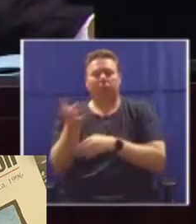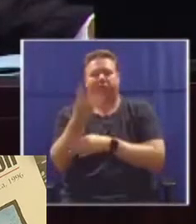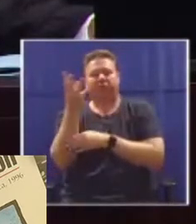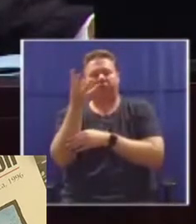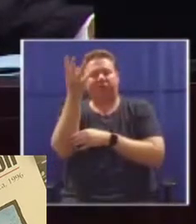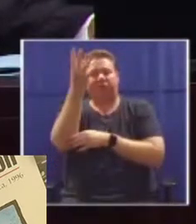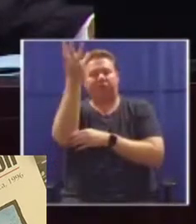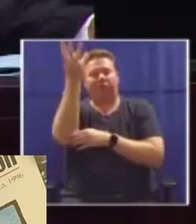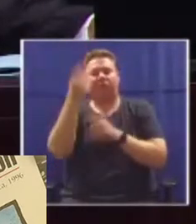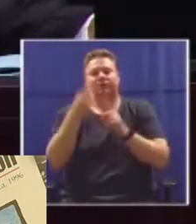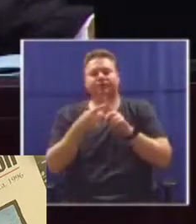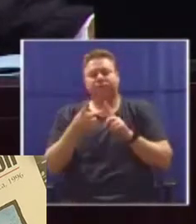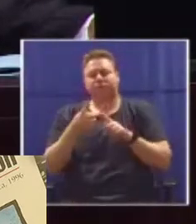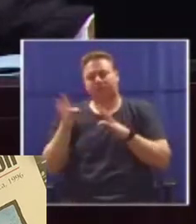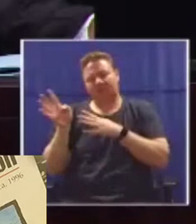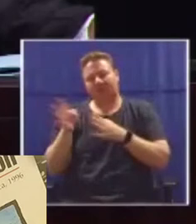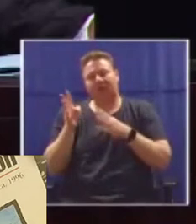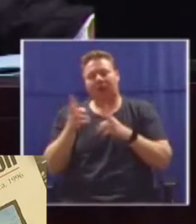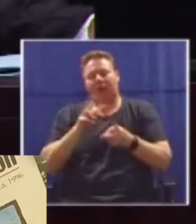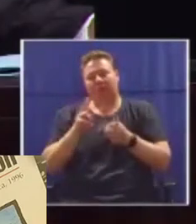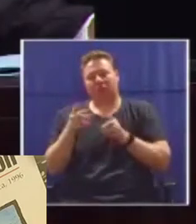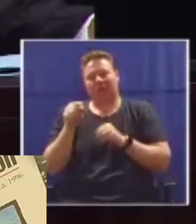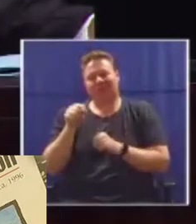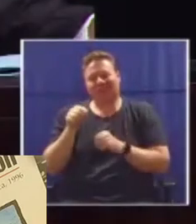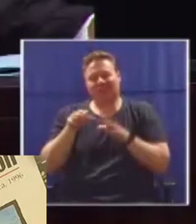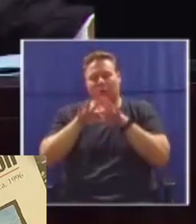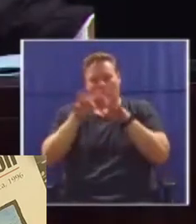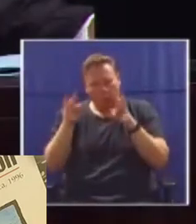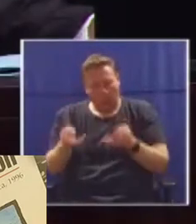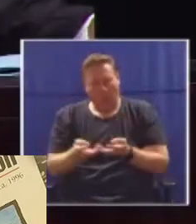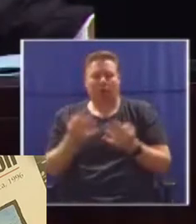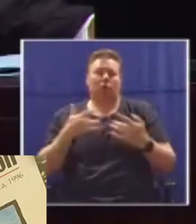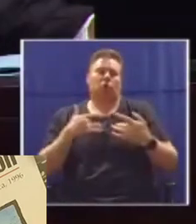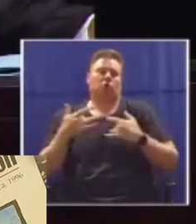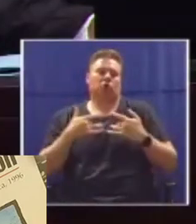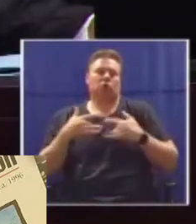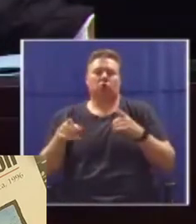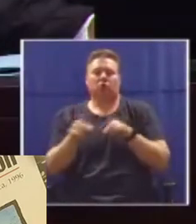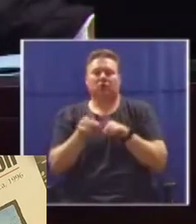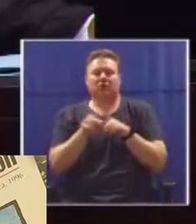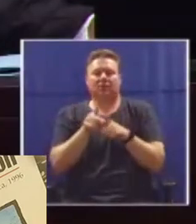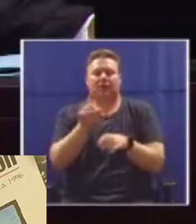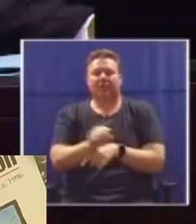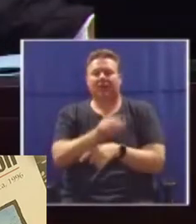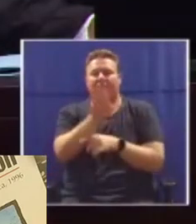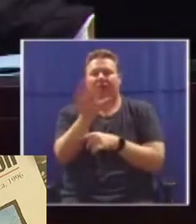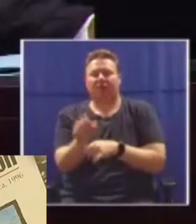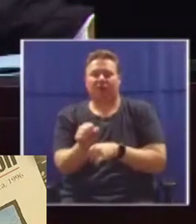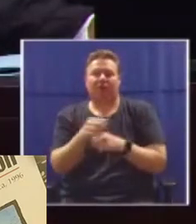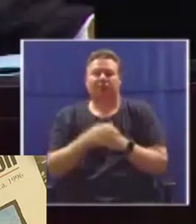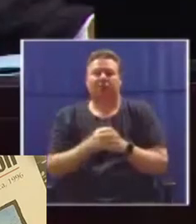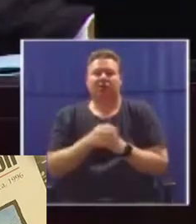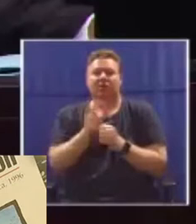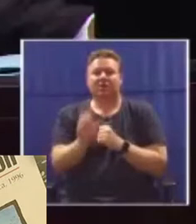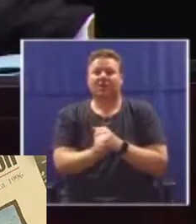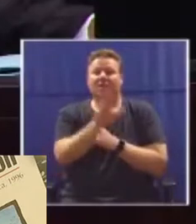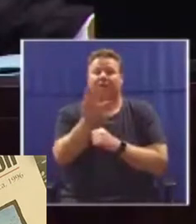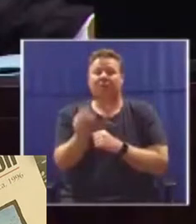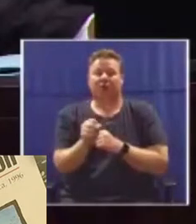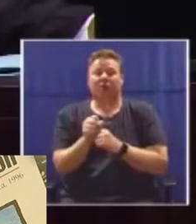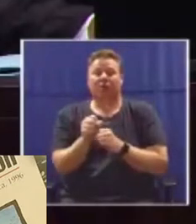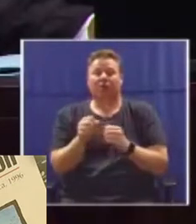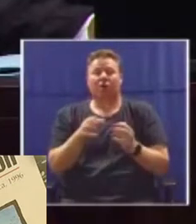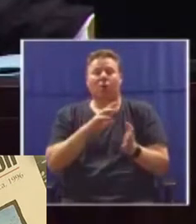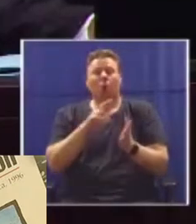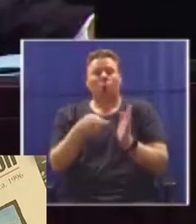climate changes are a serious global concern for our country and the global community, and South Africa must play a positive